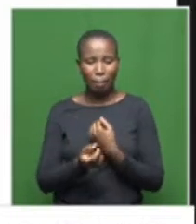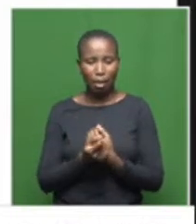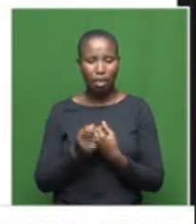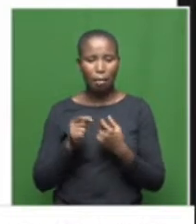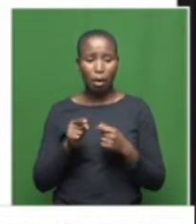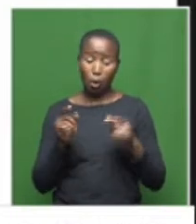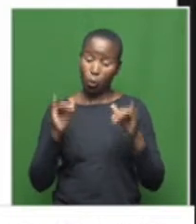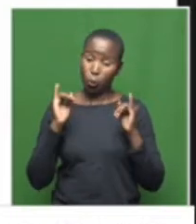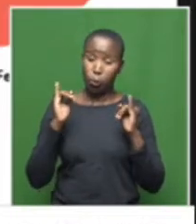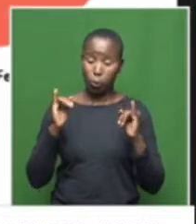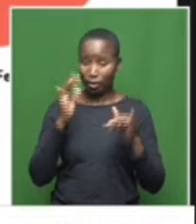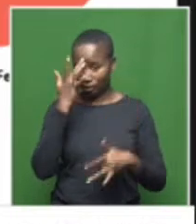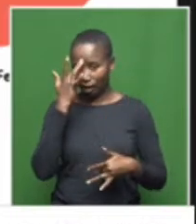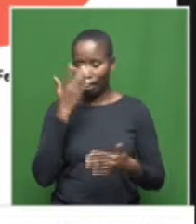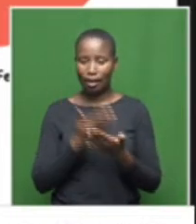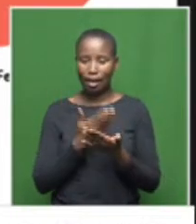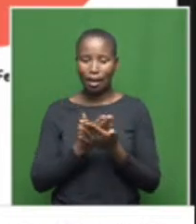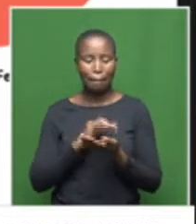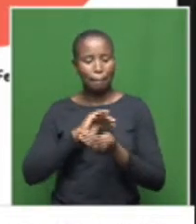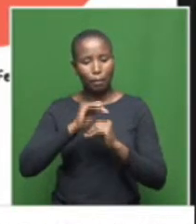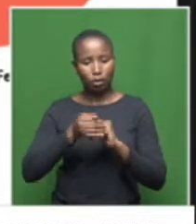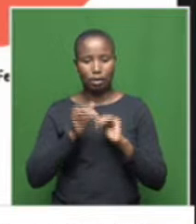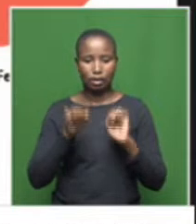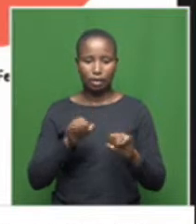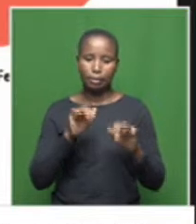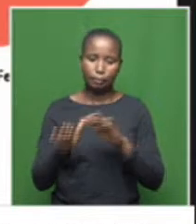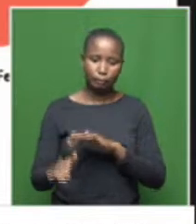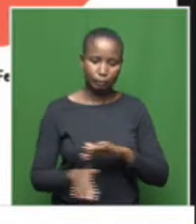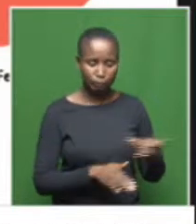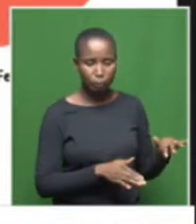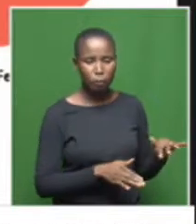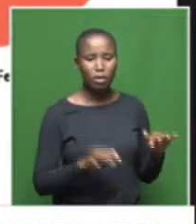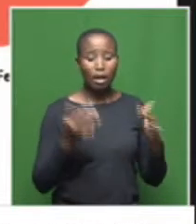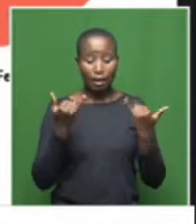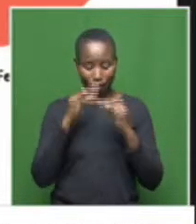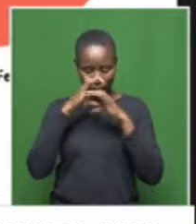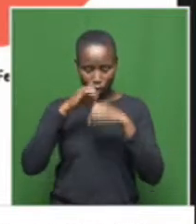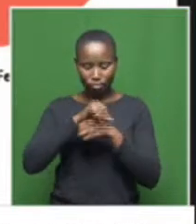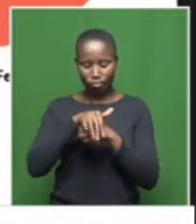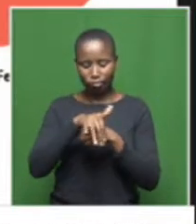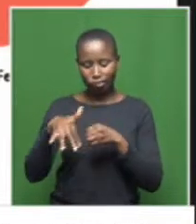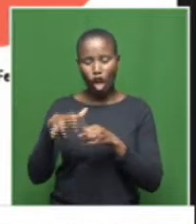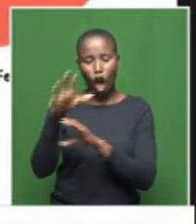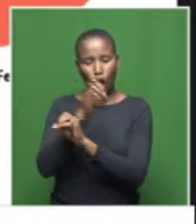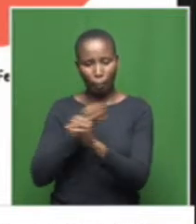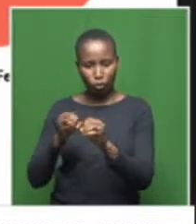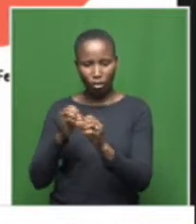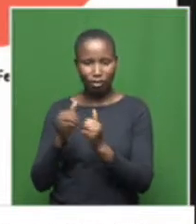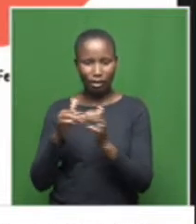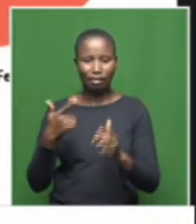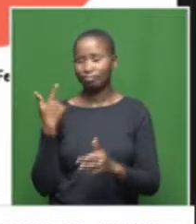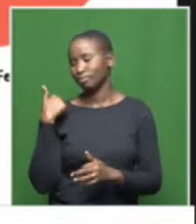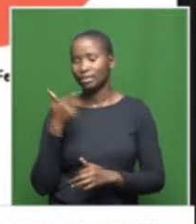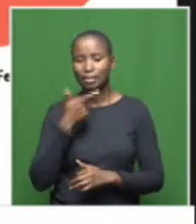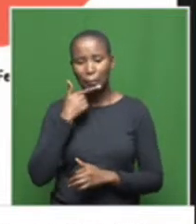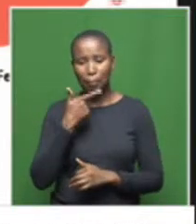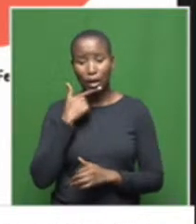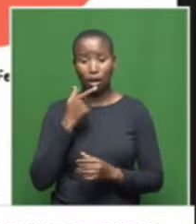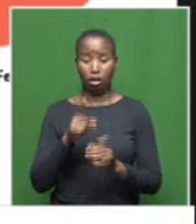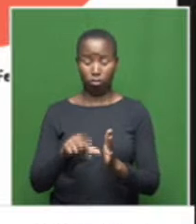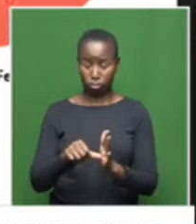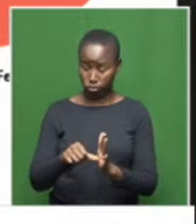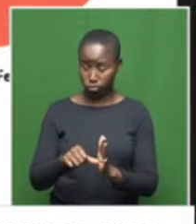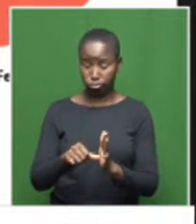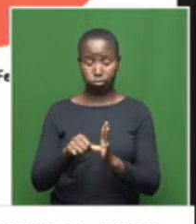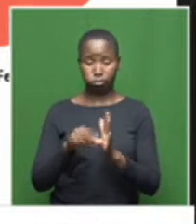severe disease. Just in terms of the Omicron variant, so since December, this has been the dominant variant. We have seen